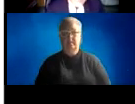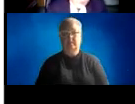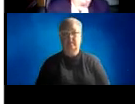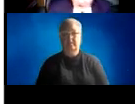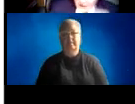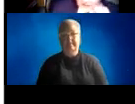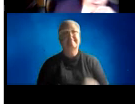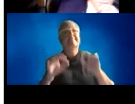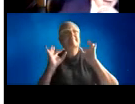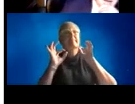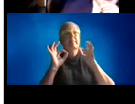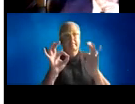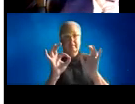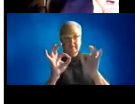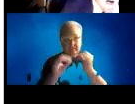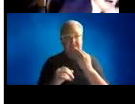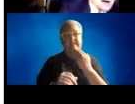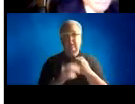Okay, I think that's 2 minutes.